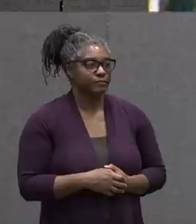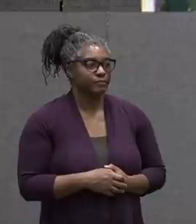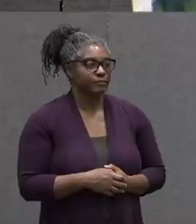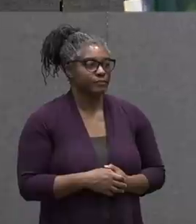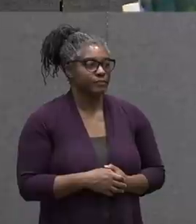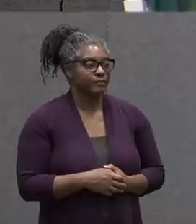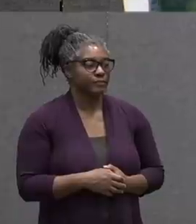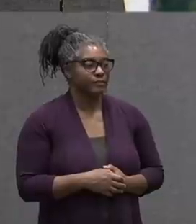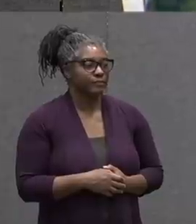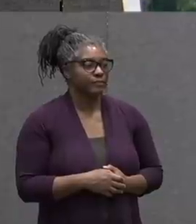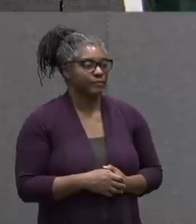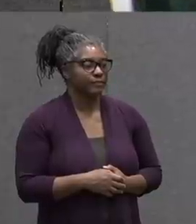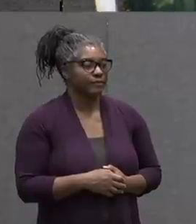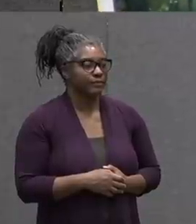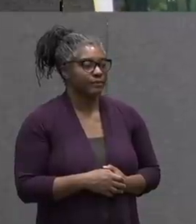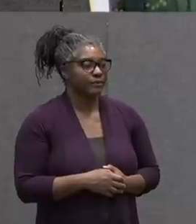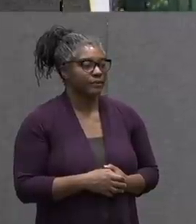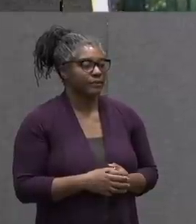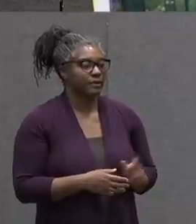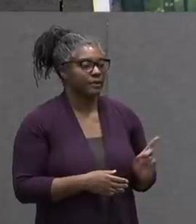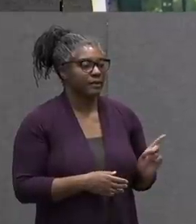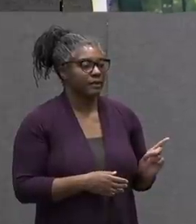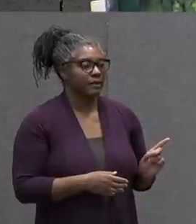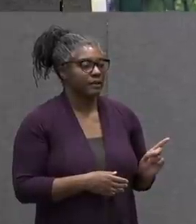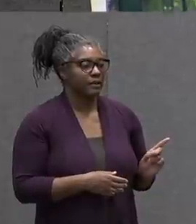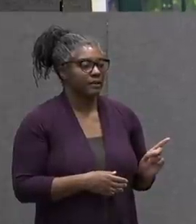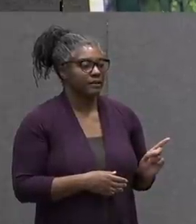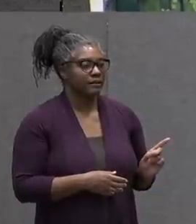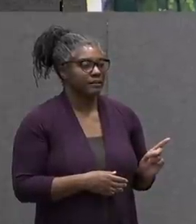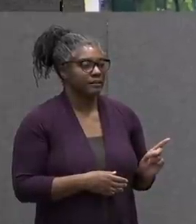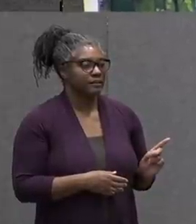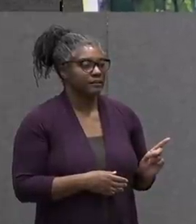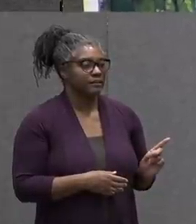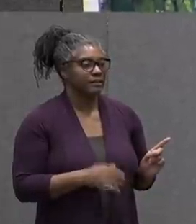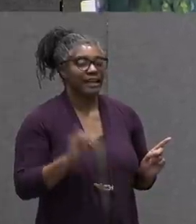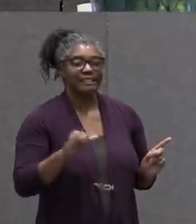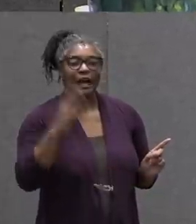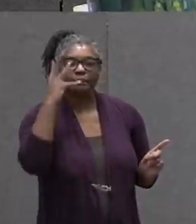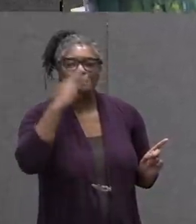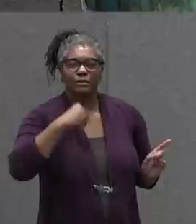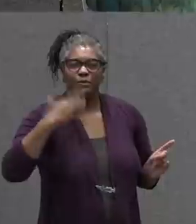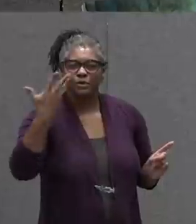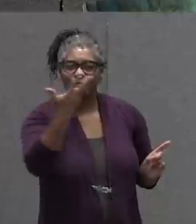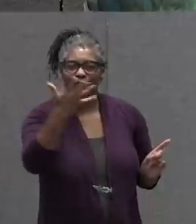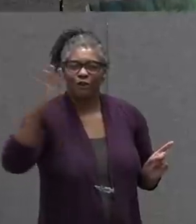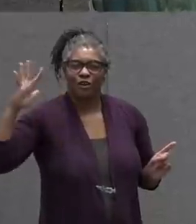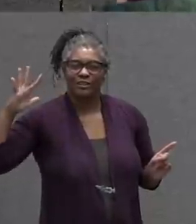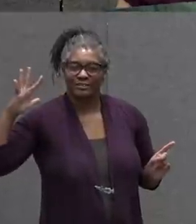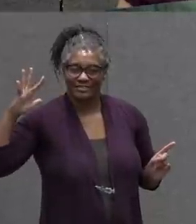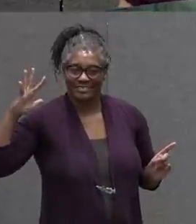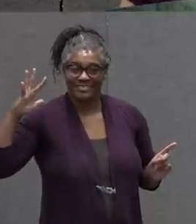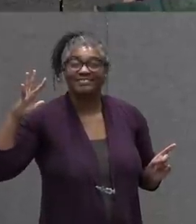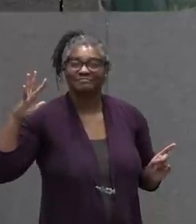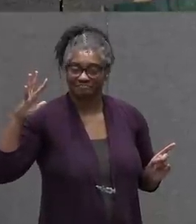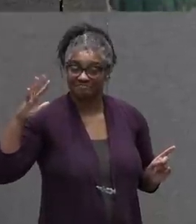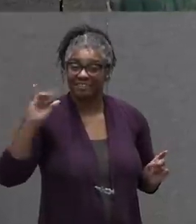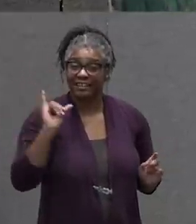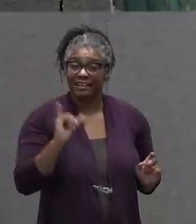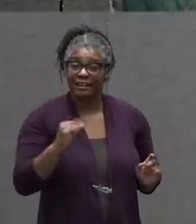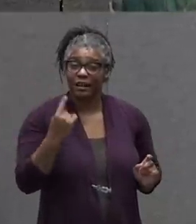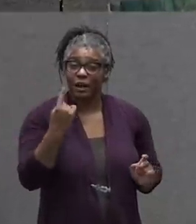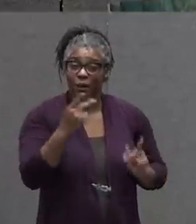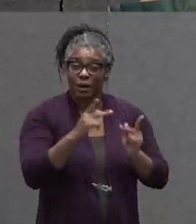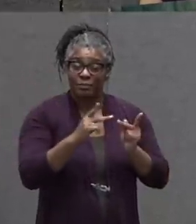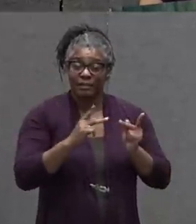I thought about the beautiful forest that the little girl visited. That can be one place on